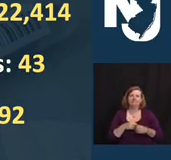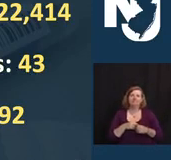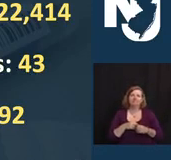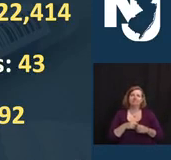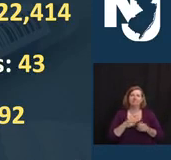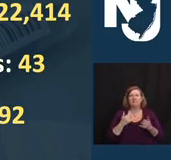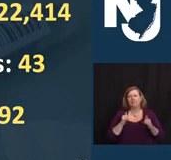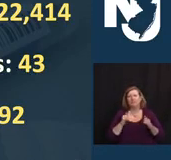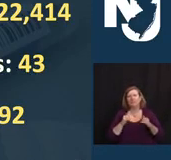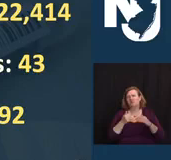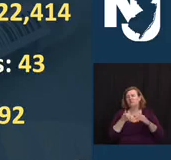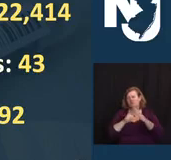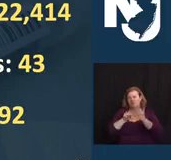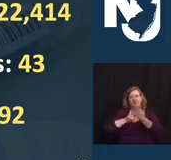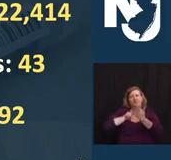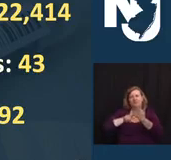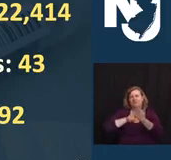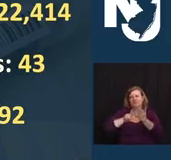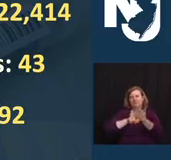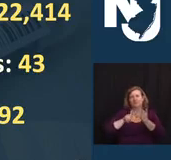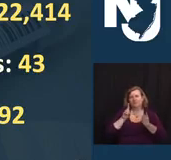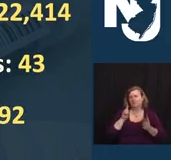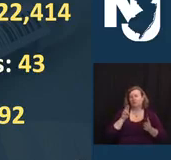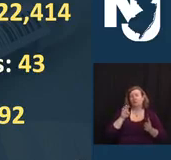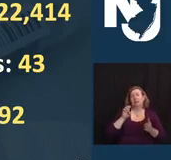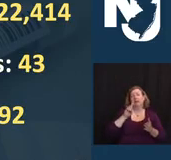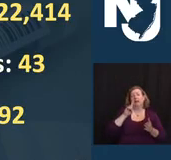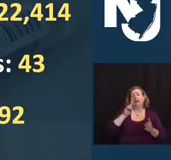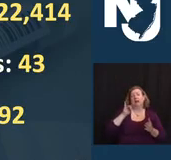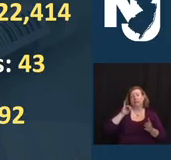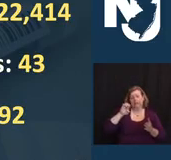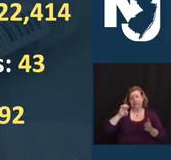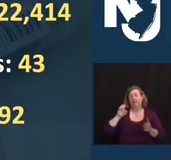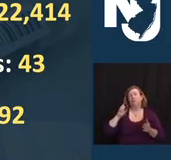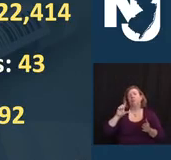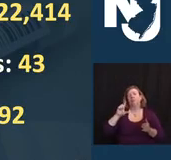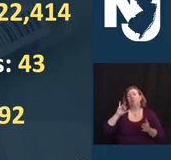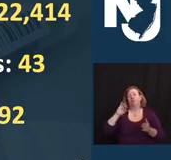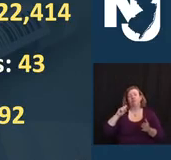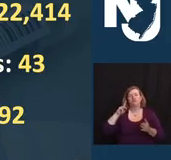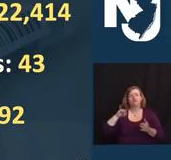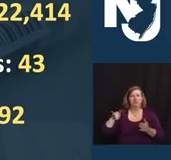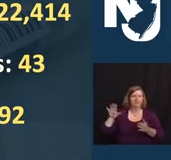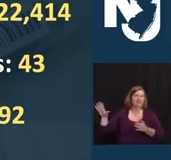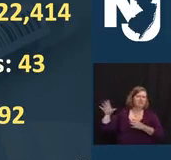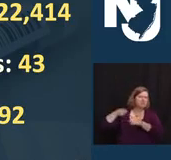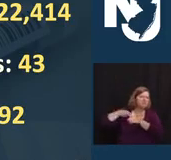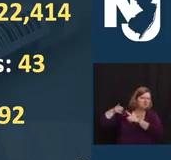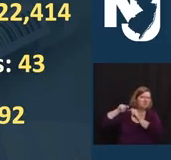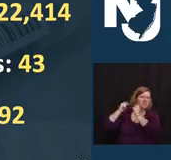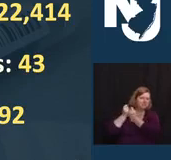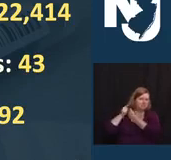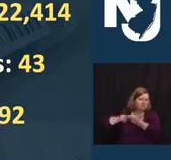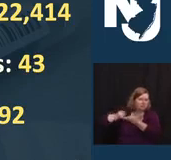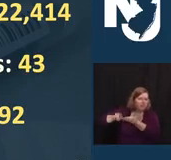investigation by Dr. Ed Lifshitz and his team at the Communicable Disease Service. I believe if you combine